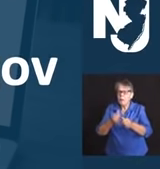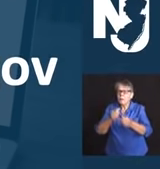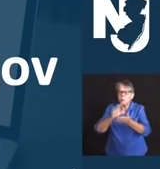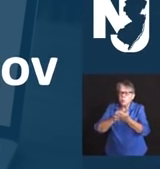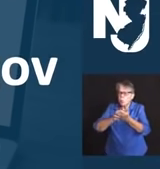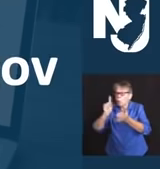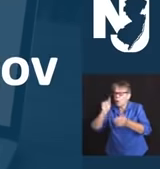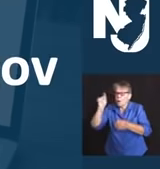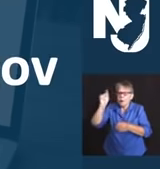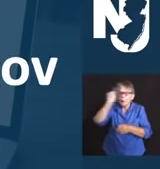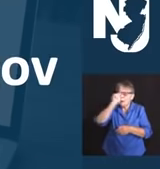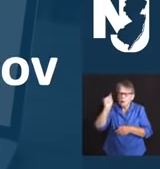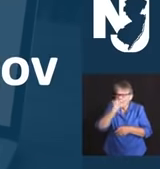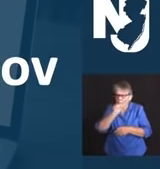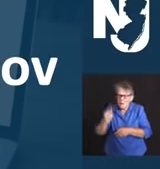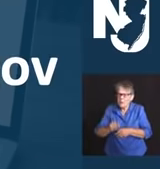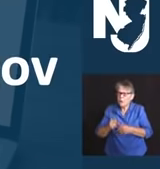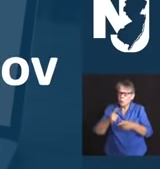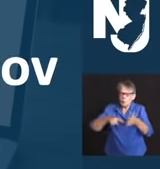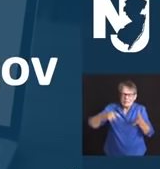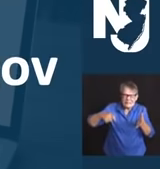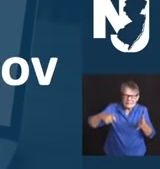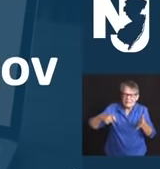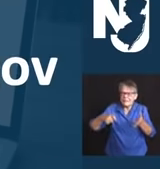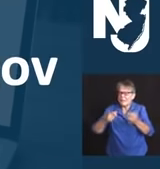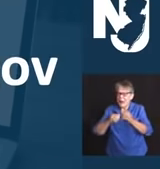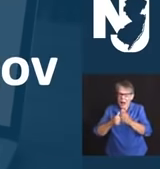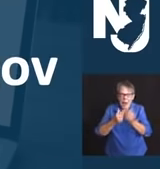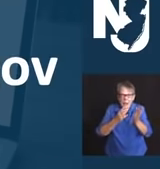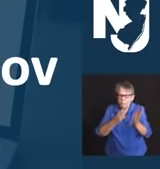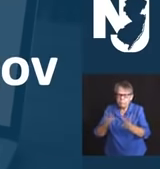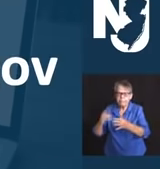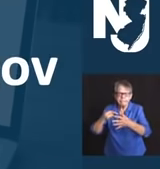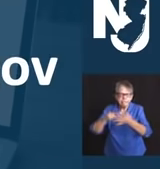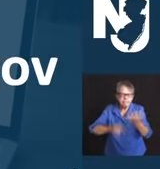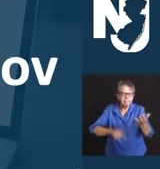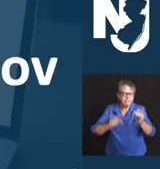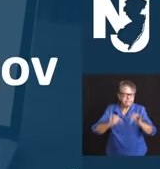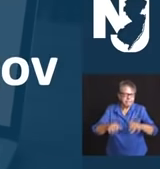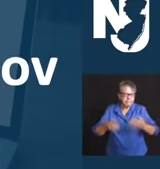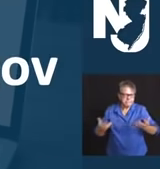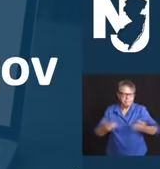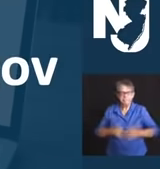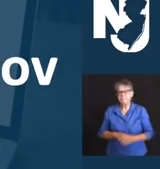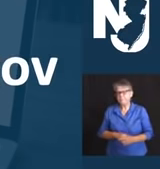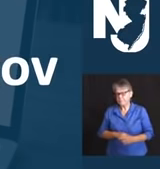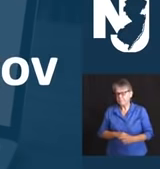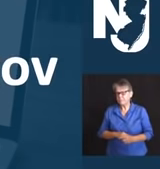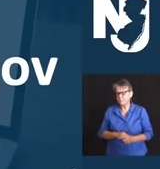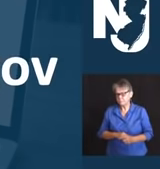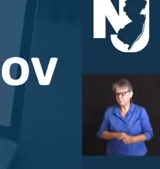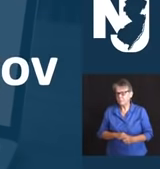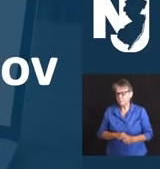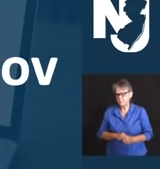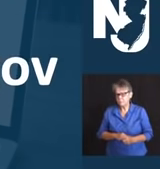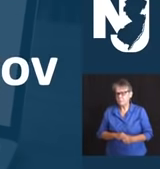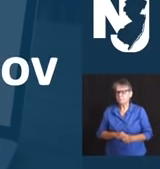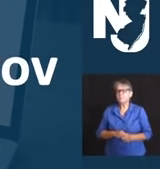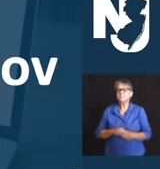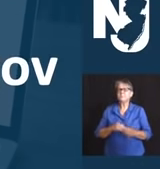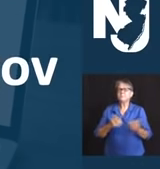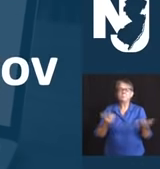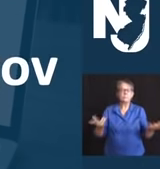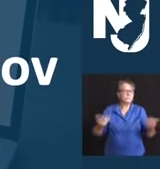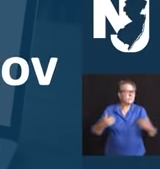as there are school districts, and that's exactly how it should be. But for all the different approaches, we are bound together by